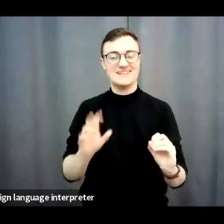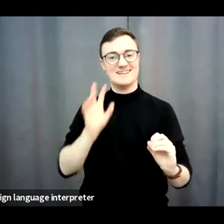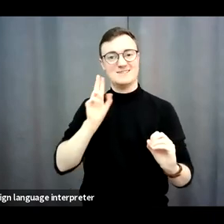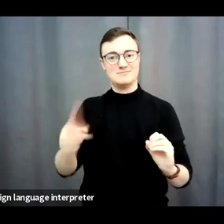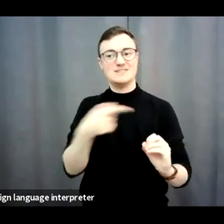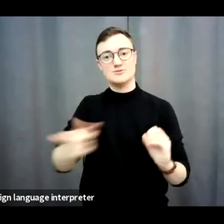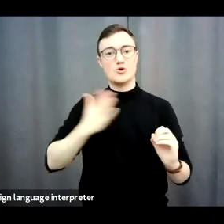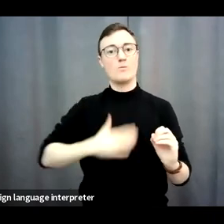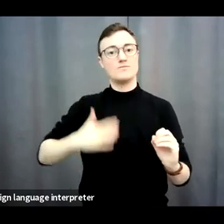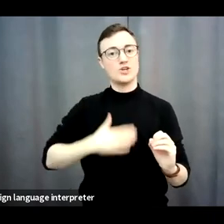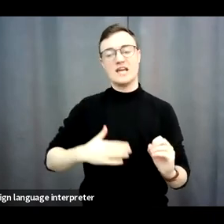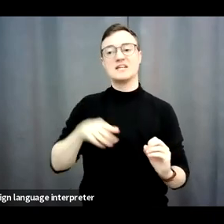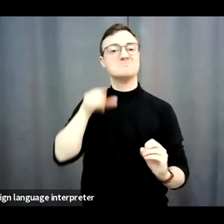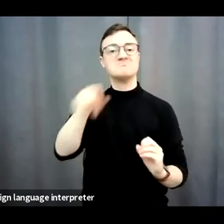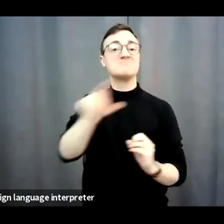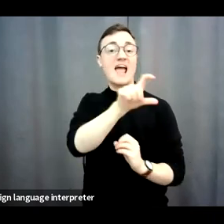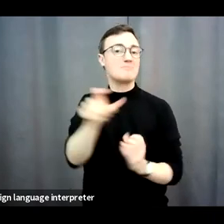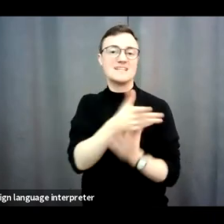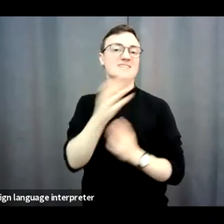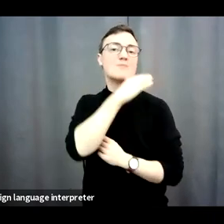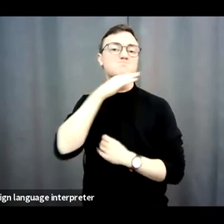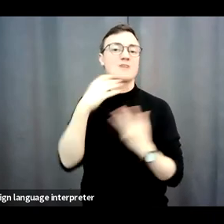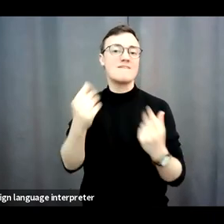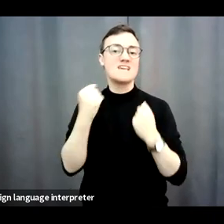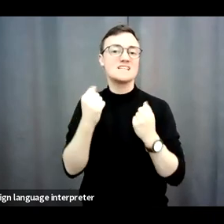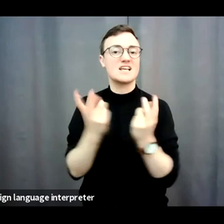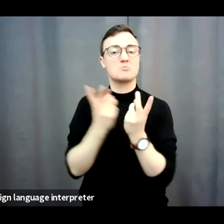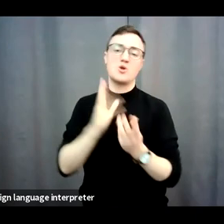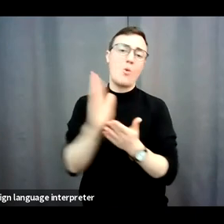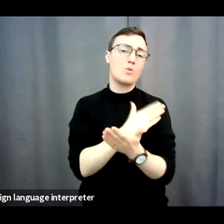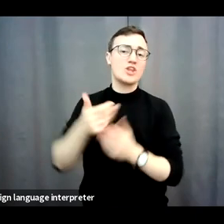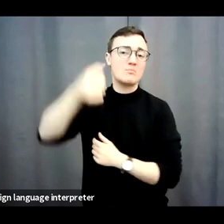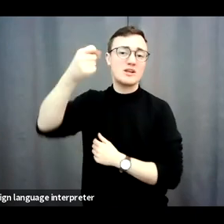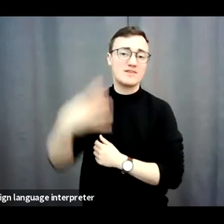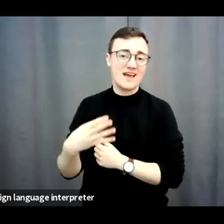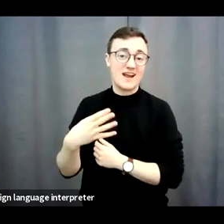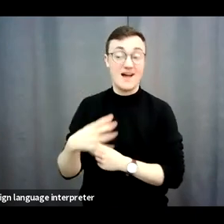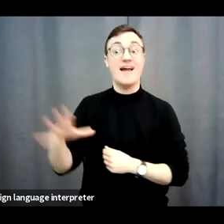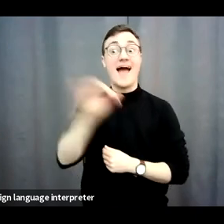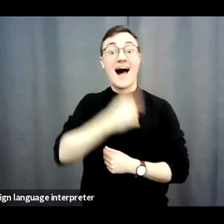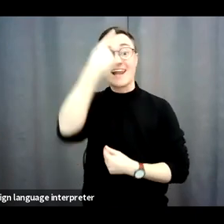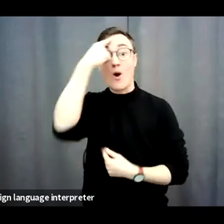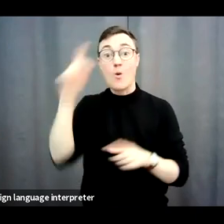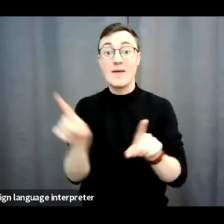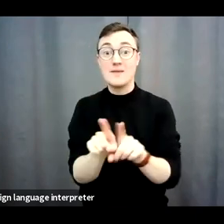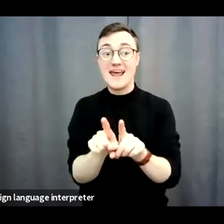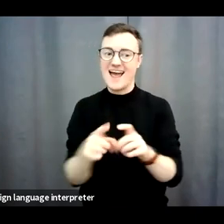become prioritized on the political agenda. So everyone agreeing is not always a good